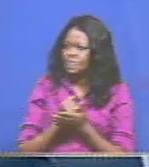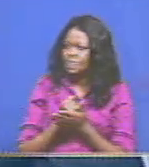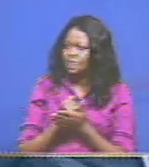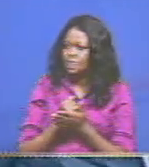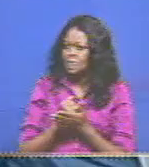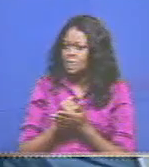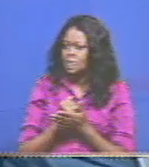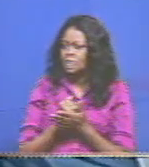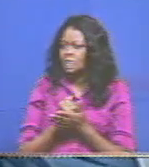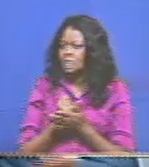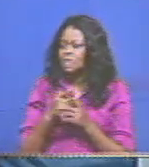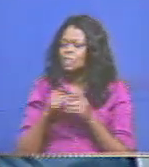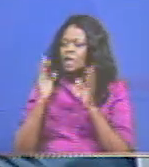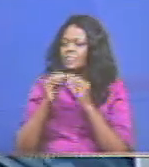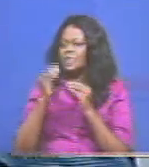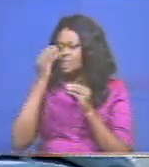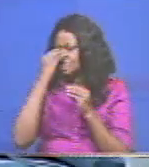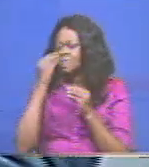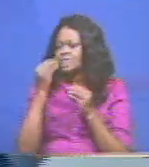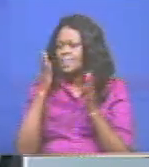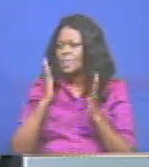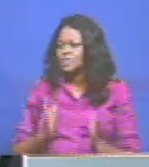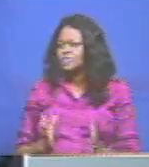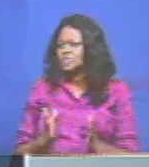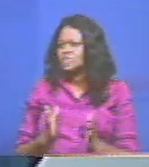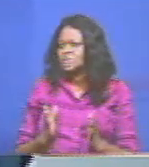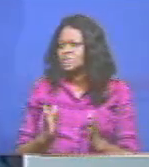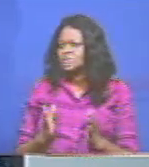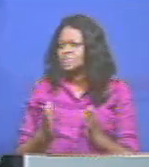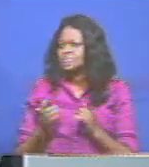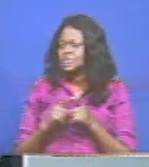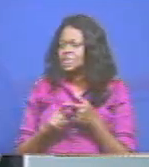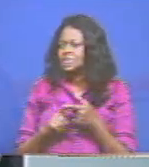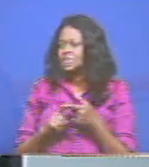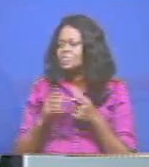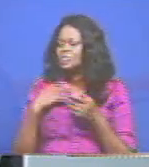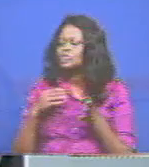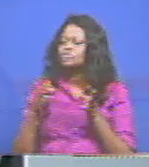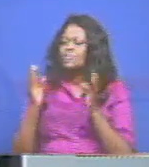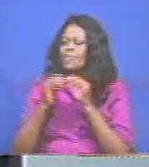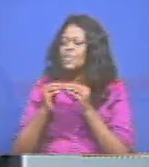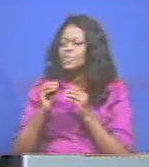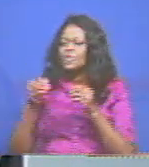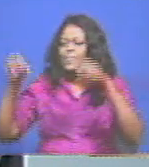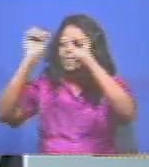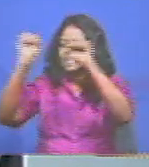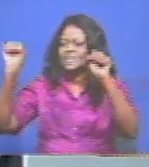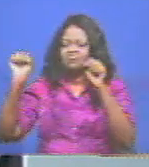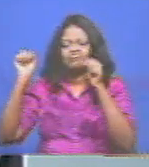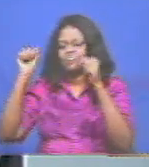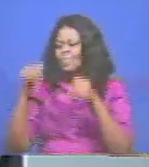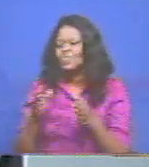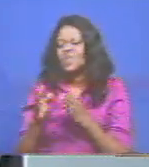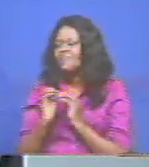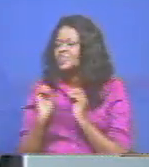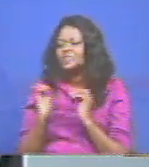DP in person. No wonder there are two divides, yes. right? Then, yes. they, as much as they would like to reach the head of state, yes. there is no such room. Uh-huh. So